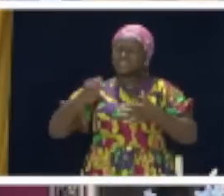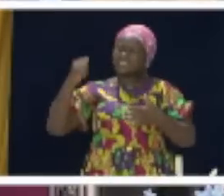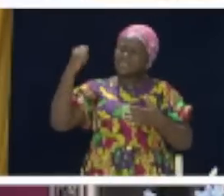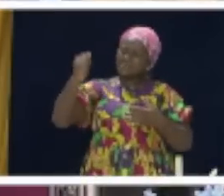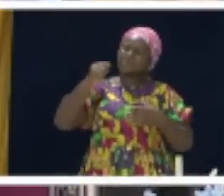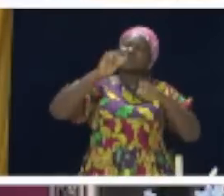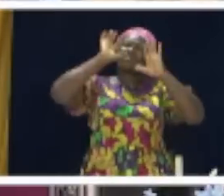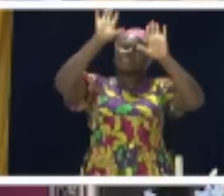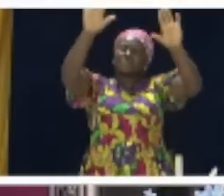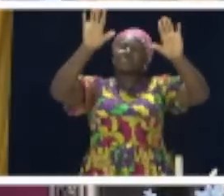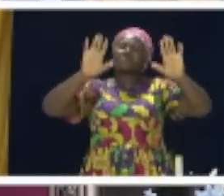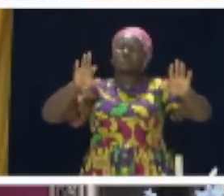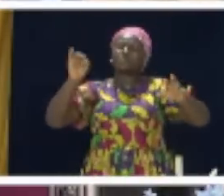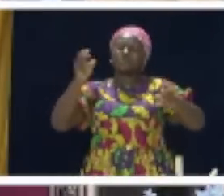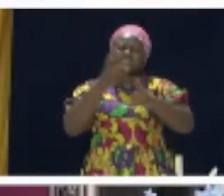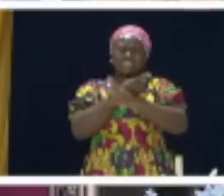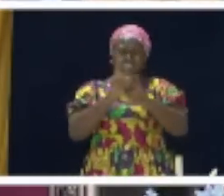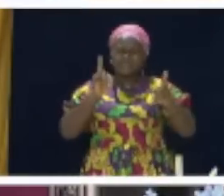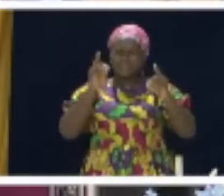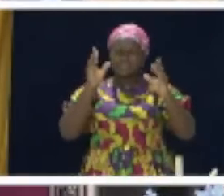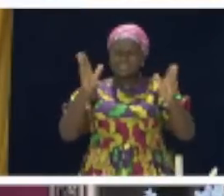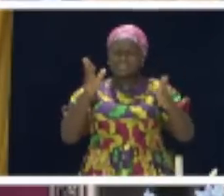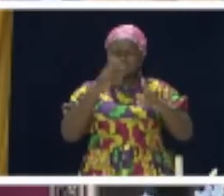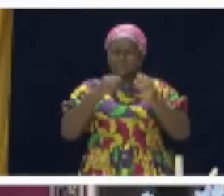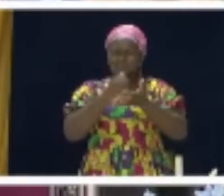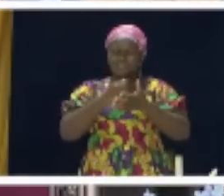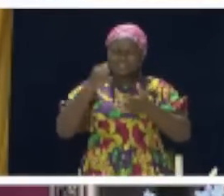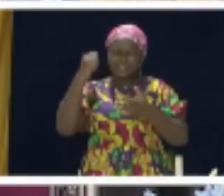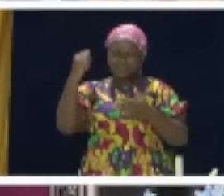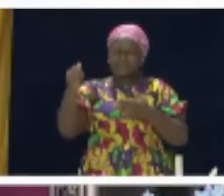Miracles of deliverance.